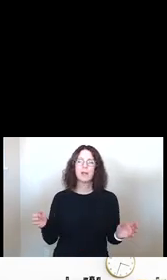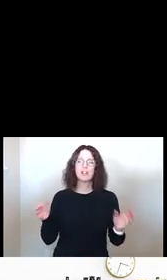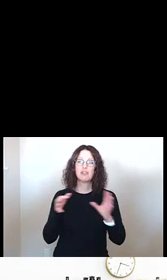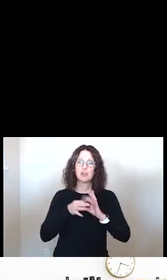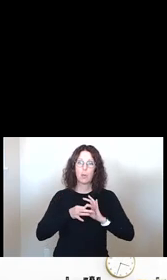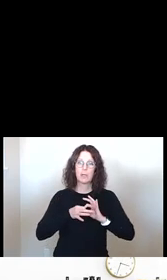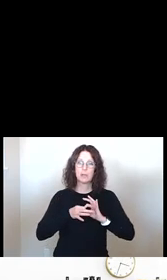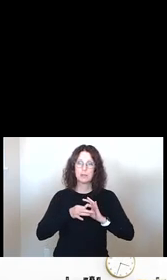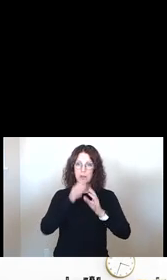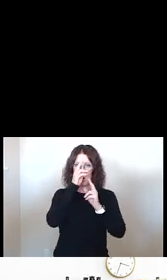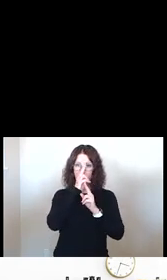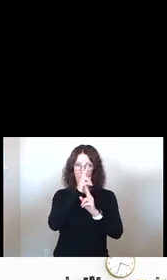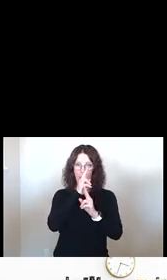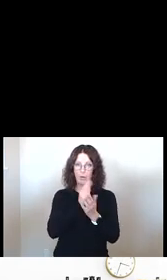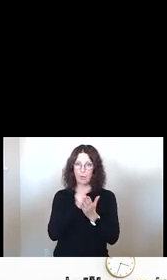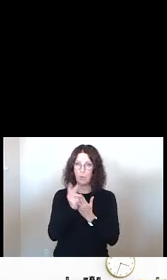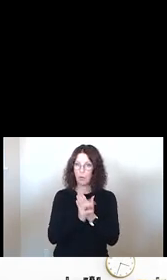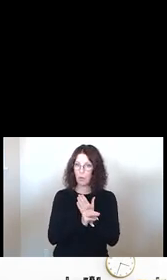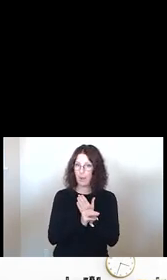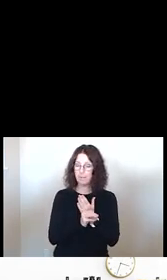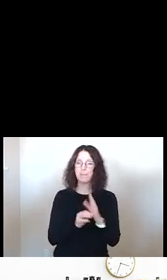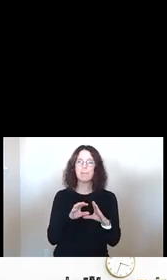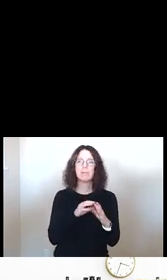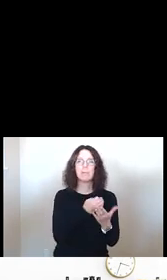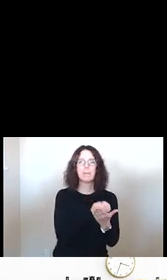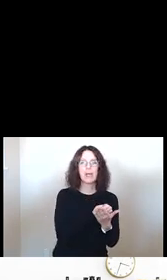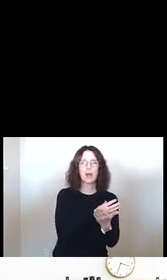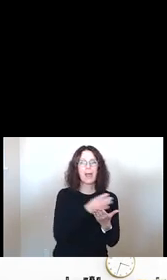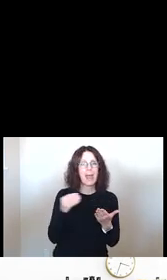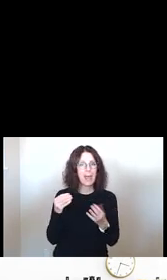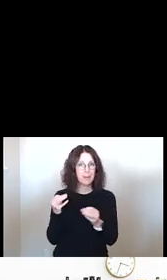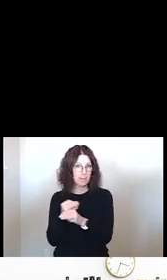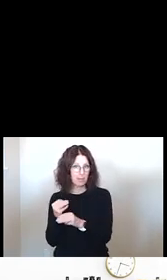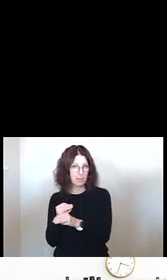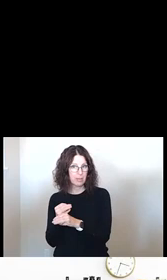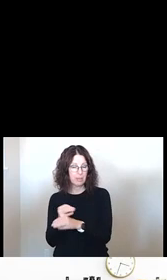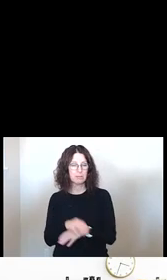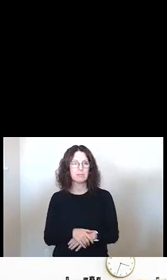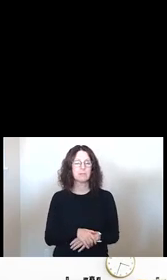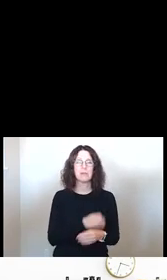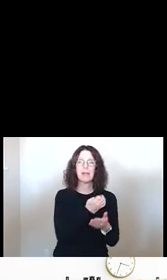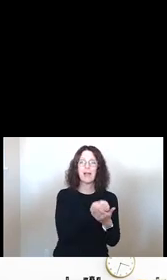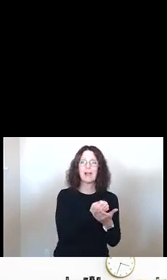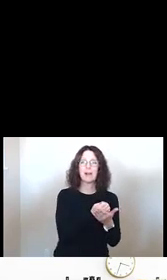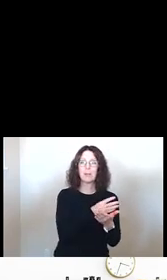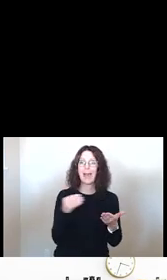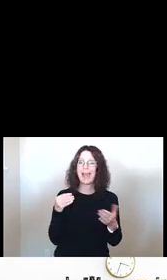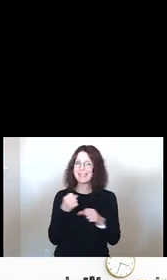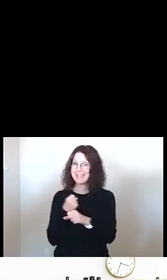programs include economics and mathematics and economics and statistics.